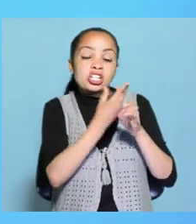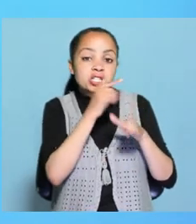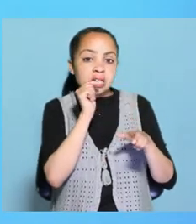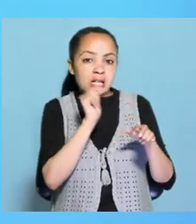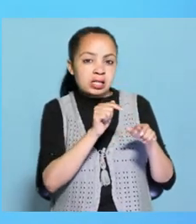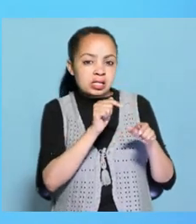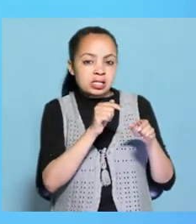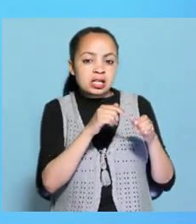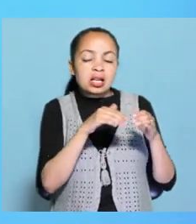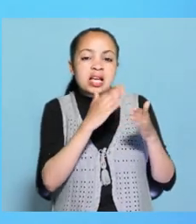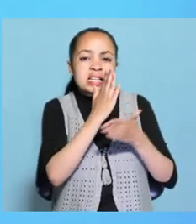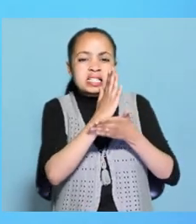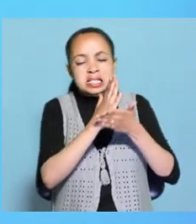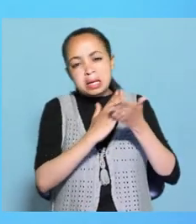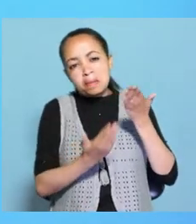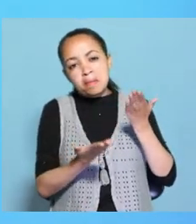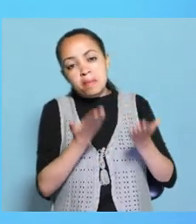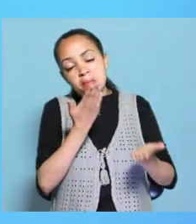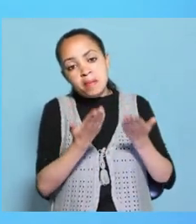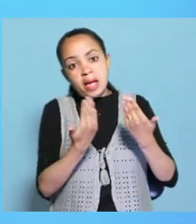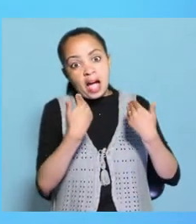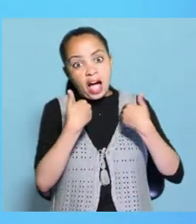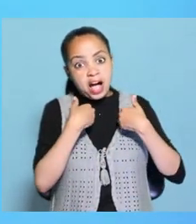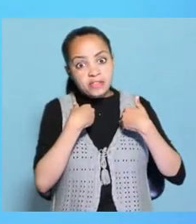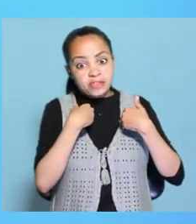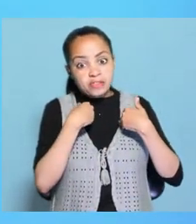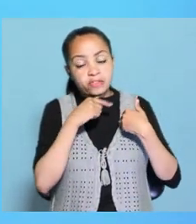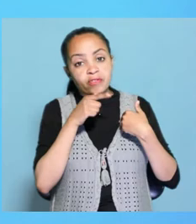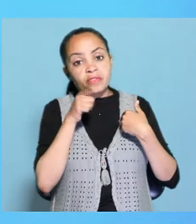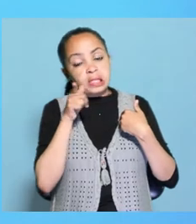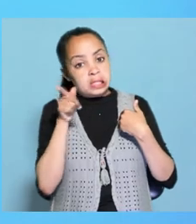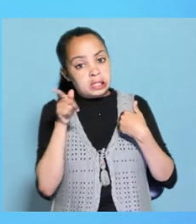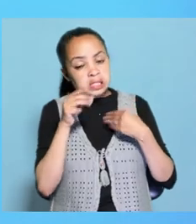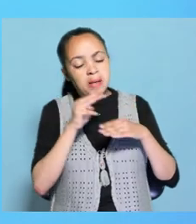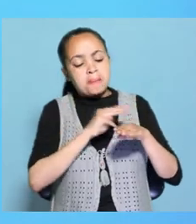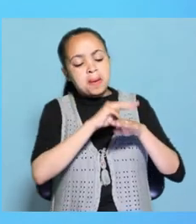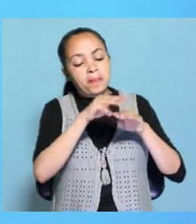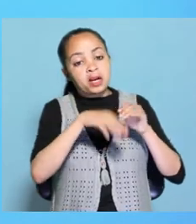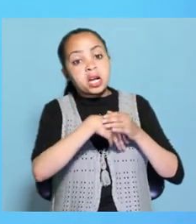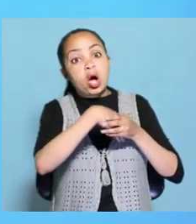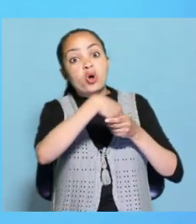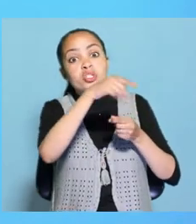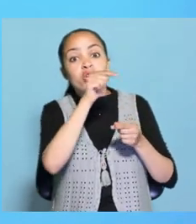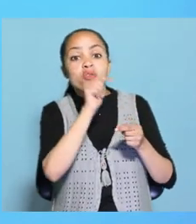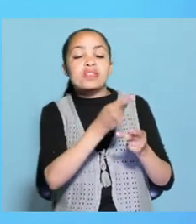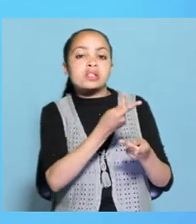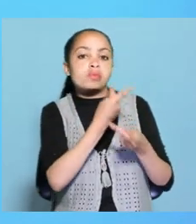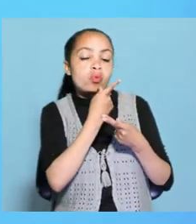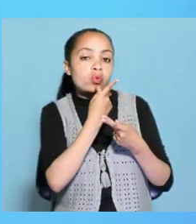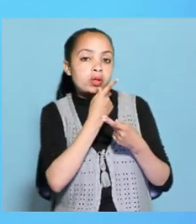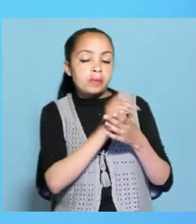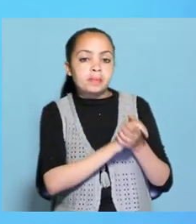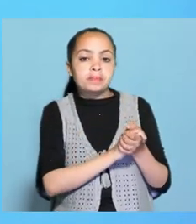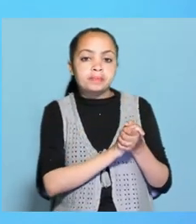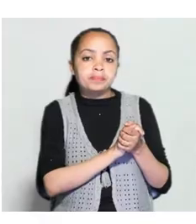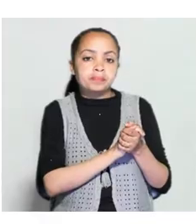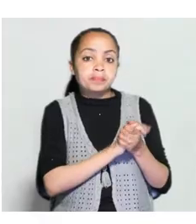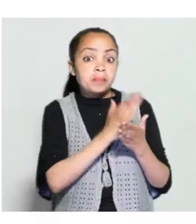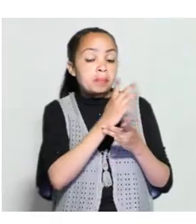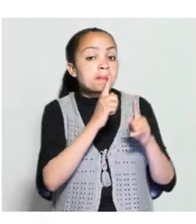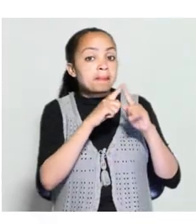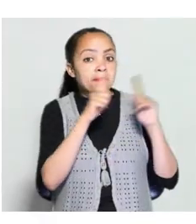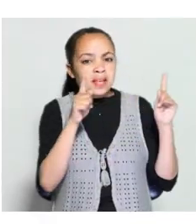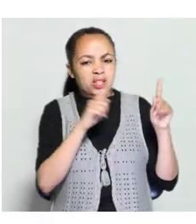one, and again some may be contained this one or membrane outside of this protein coat.